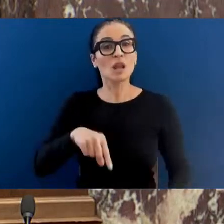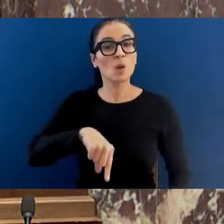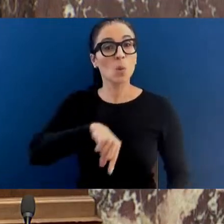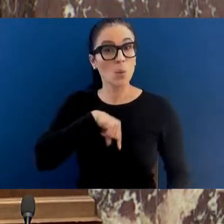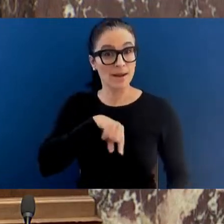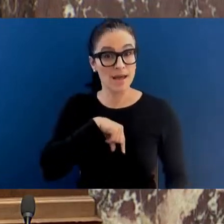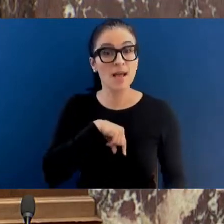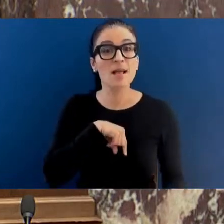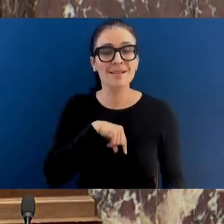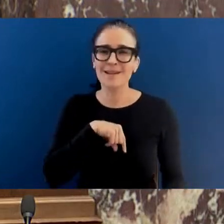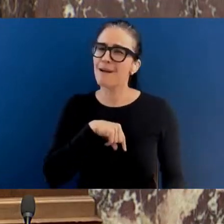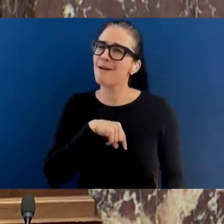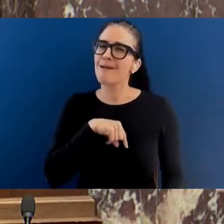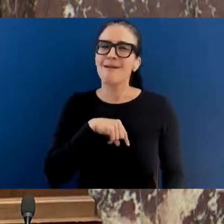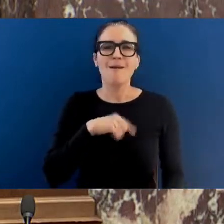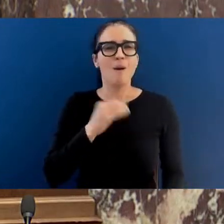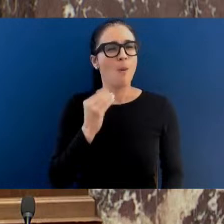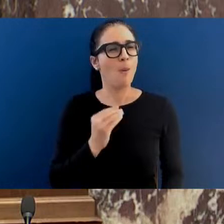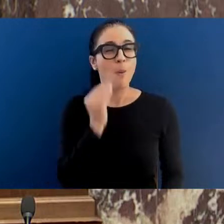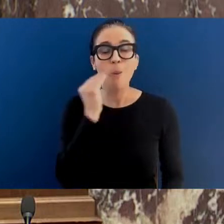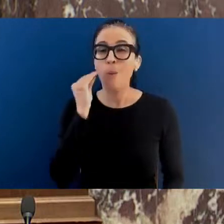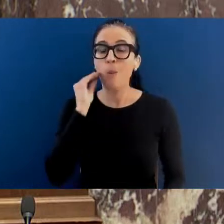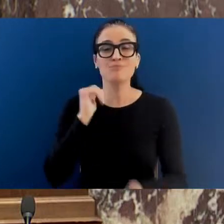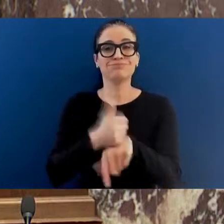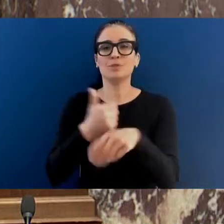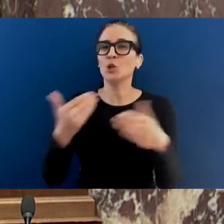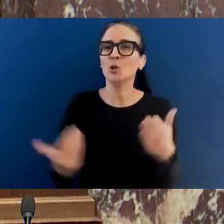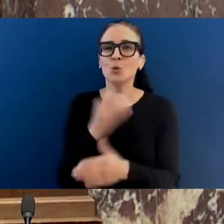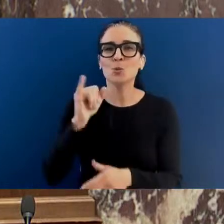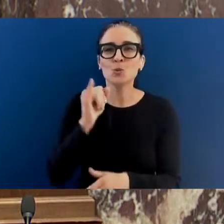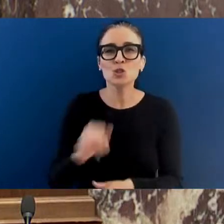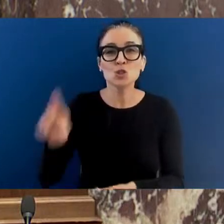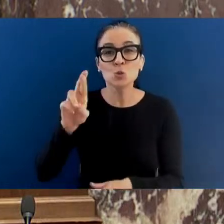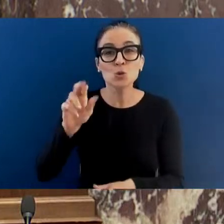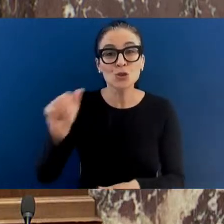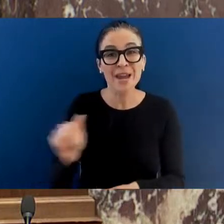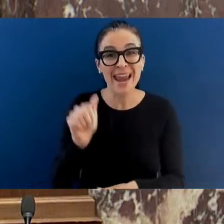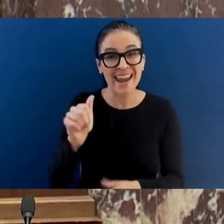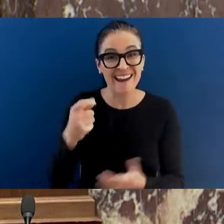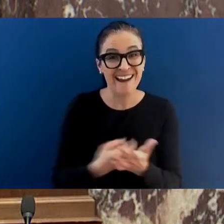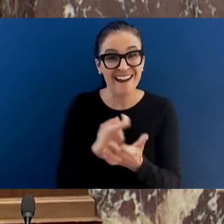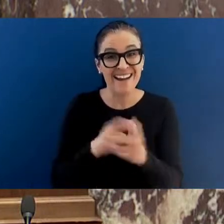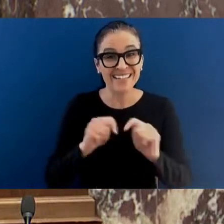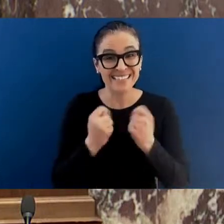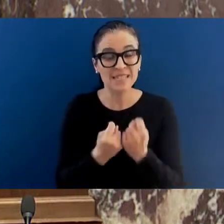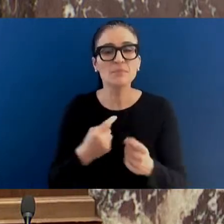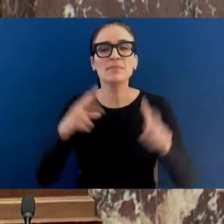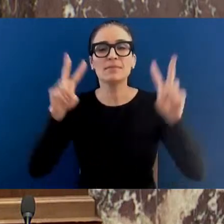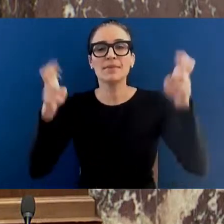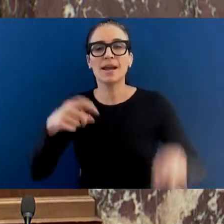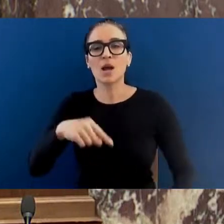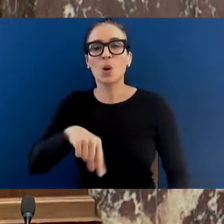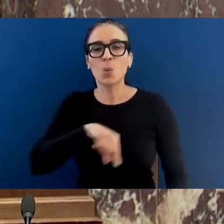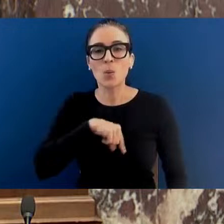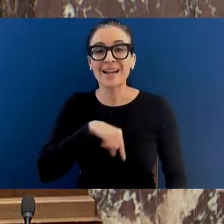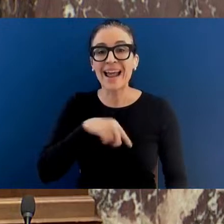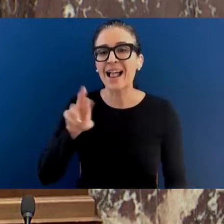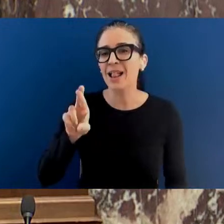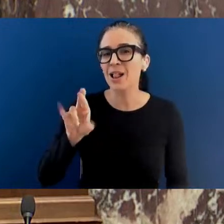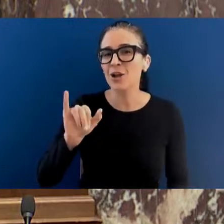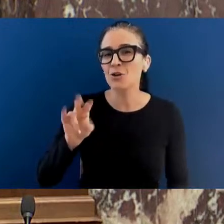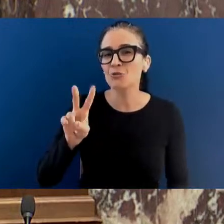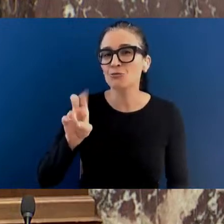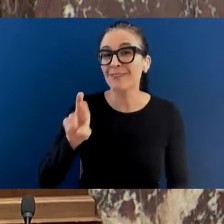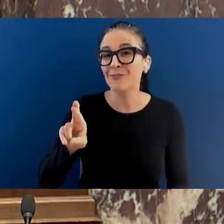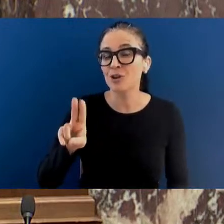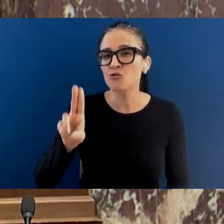in the Kootenay International Junior Hockey League, the Quesnel River Rush. The Quesnel River Rush will provide a platform for